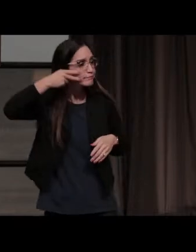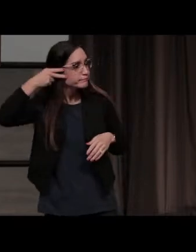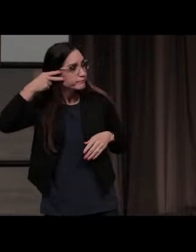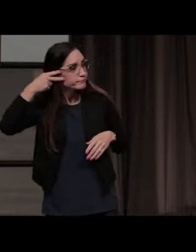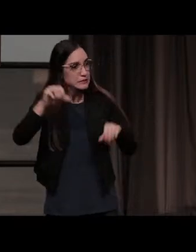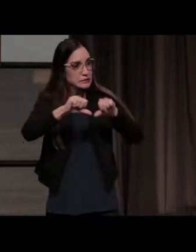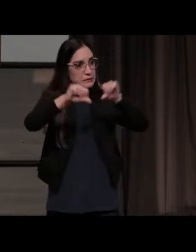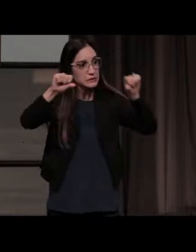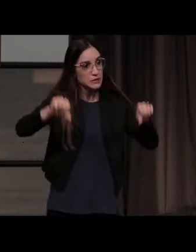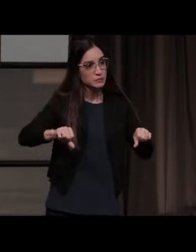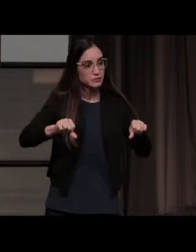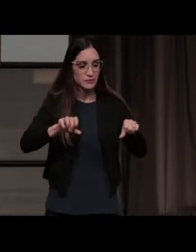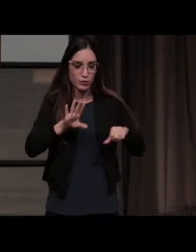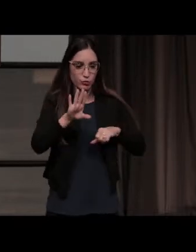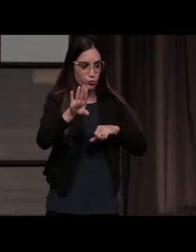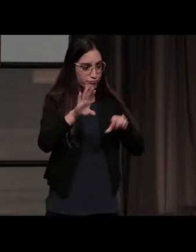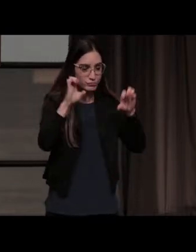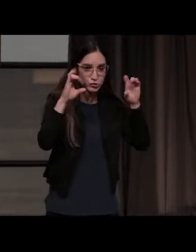native-led education